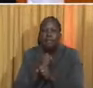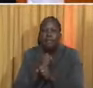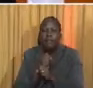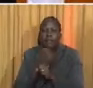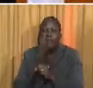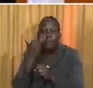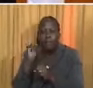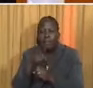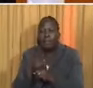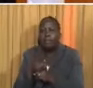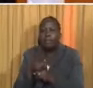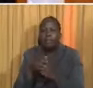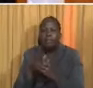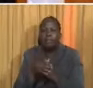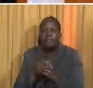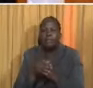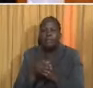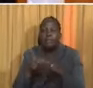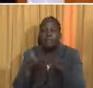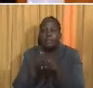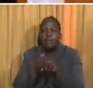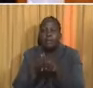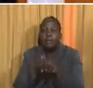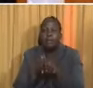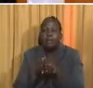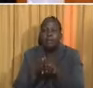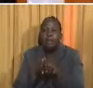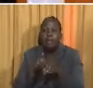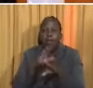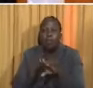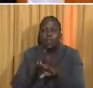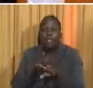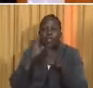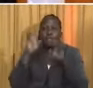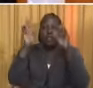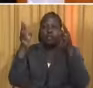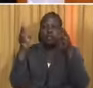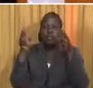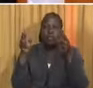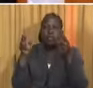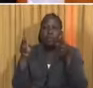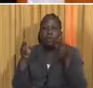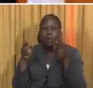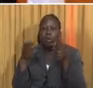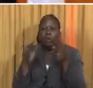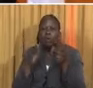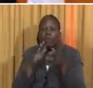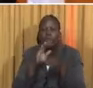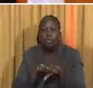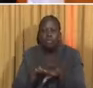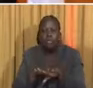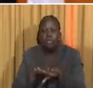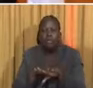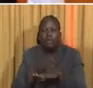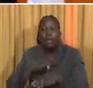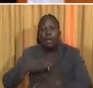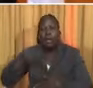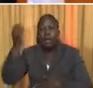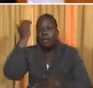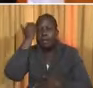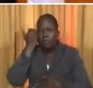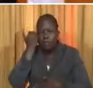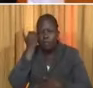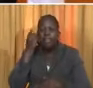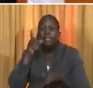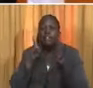the commissioners. It is therefore a contradiction of terms for the Court of Appeal and the High Court to say in the same